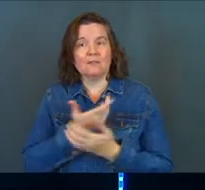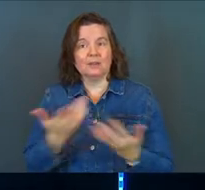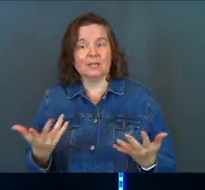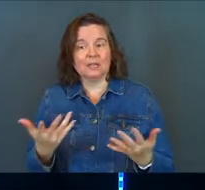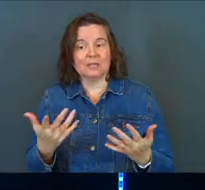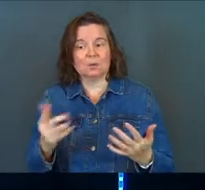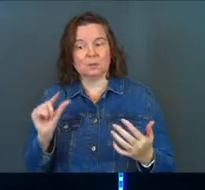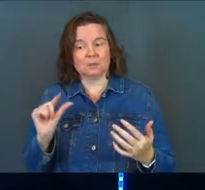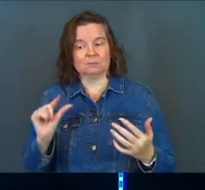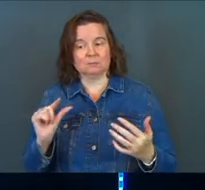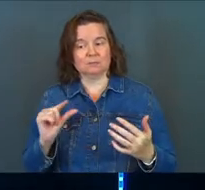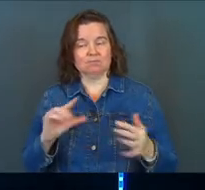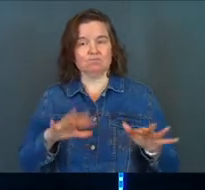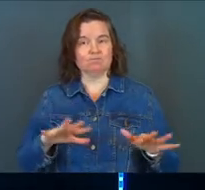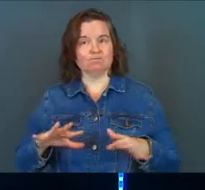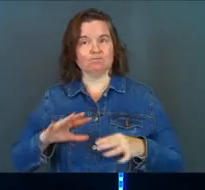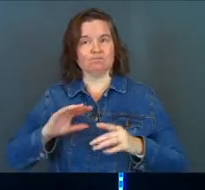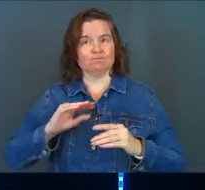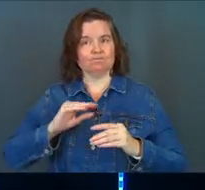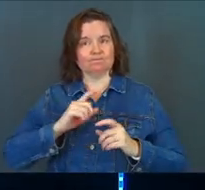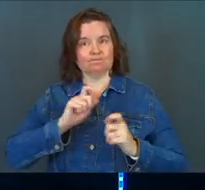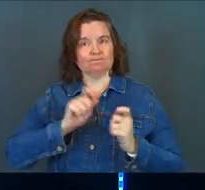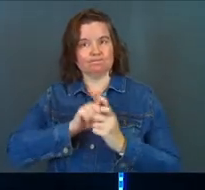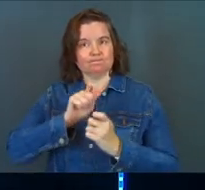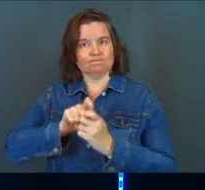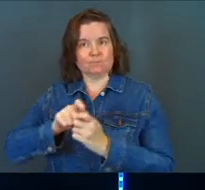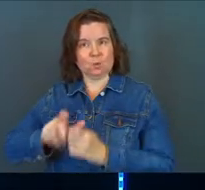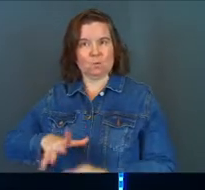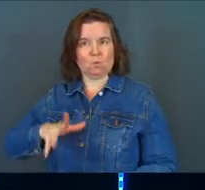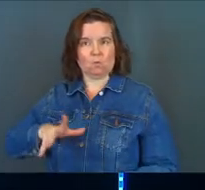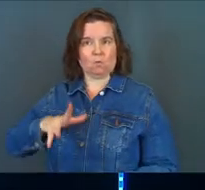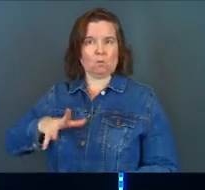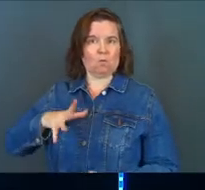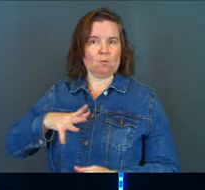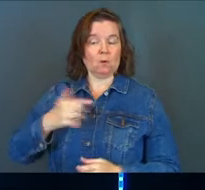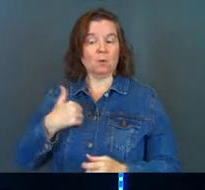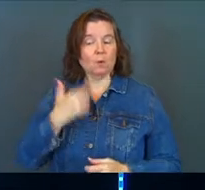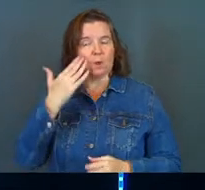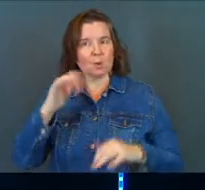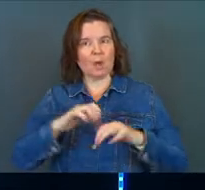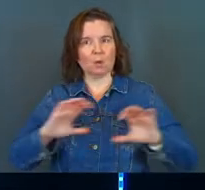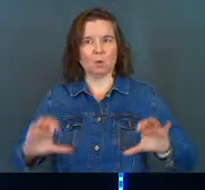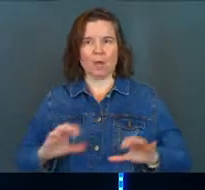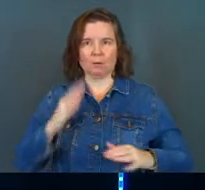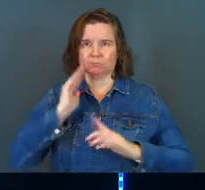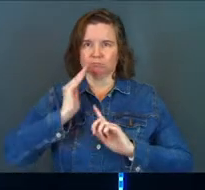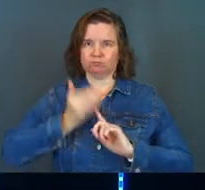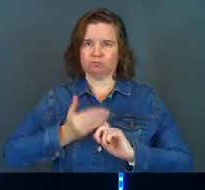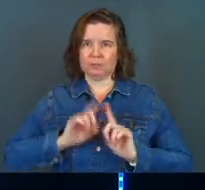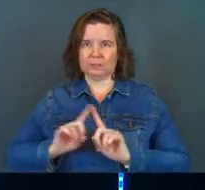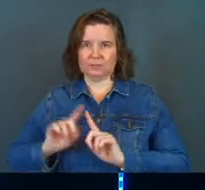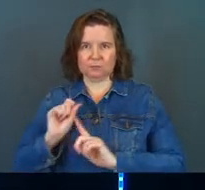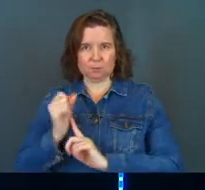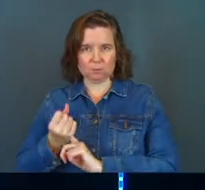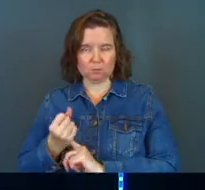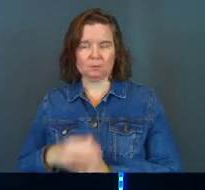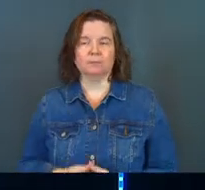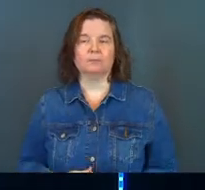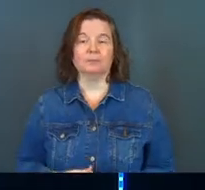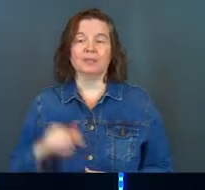everything was a bit prim and proper. Formal occasions. We knew how to act in these different